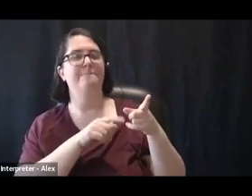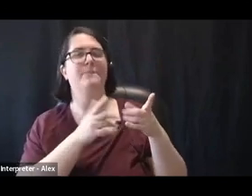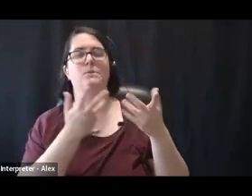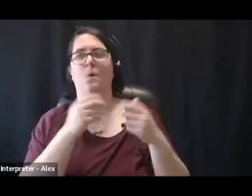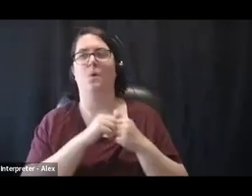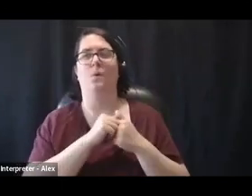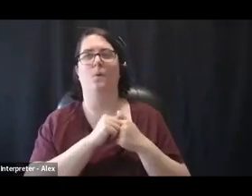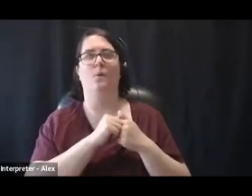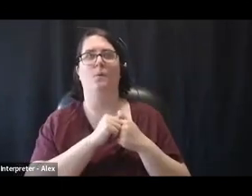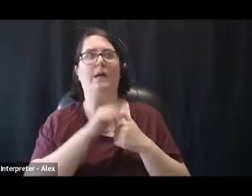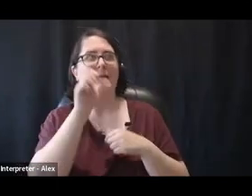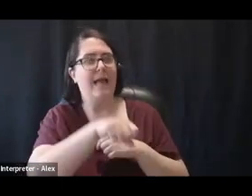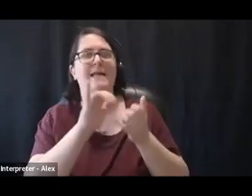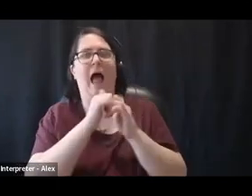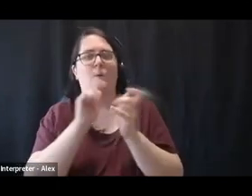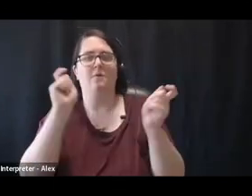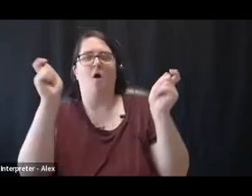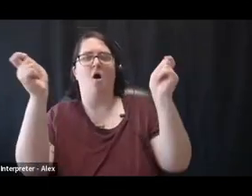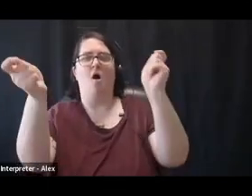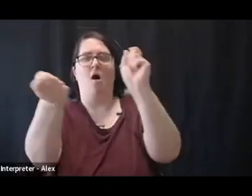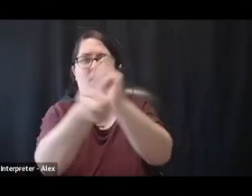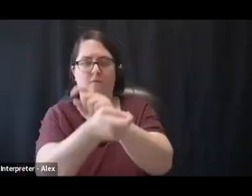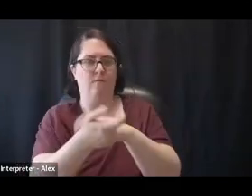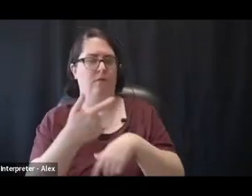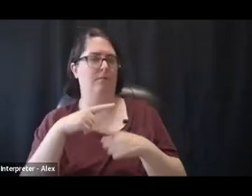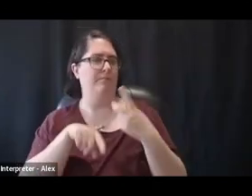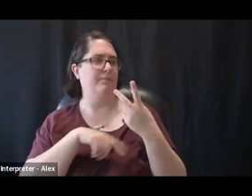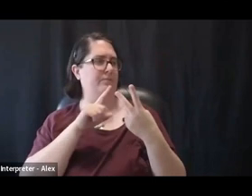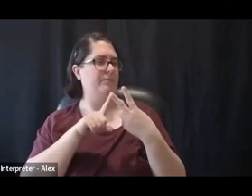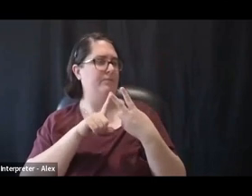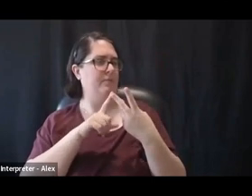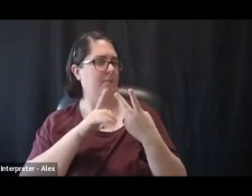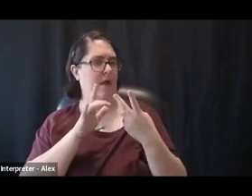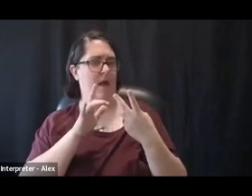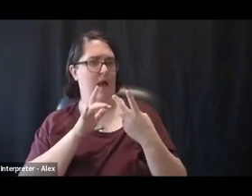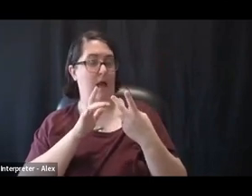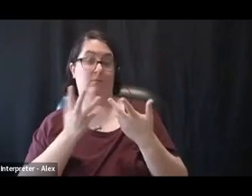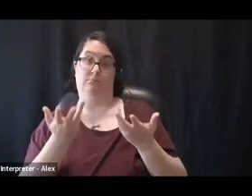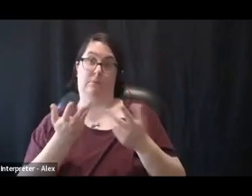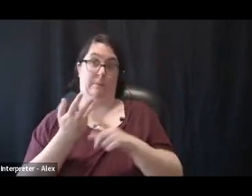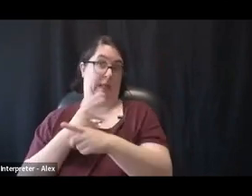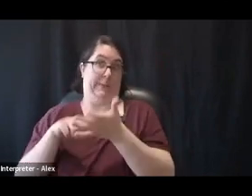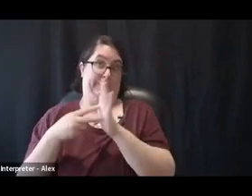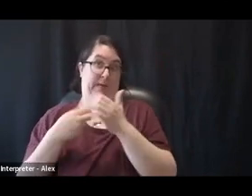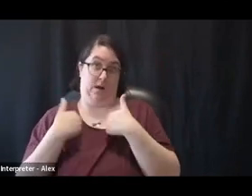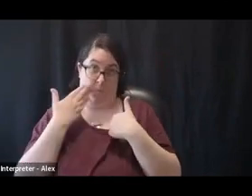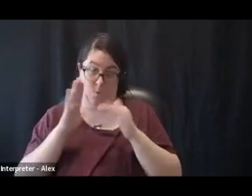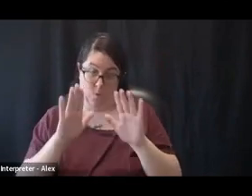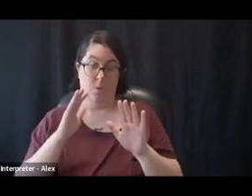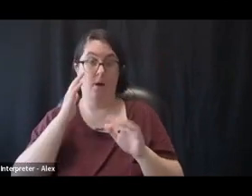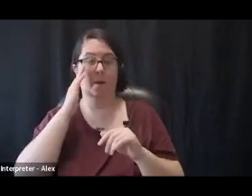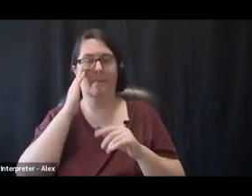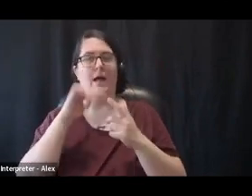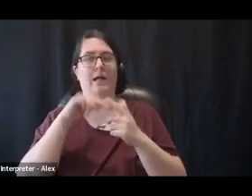like, yes, like, how does it evolve over time? How does, and maybe this is what Benjamin was meaning, like, how